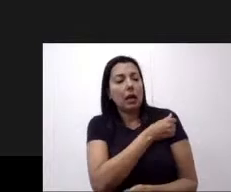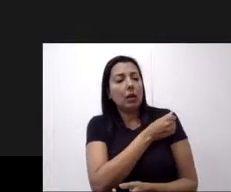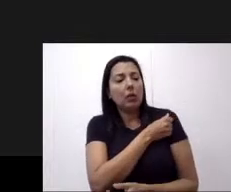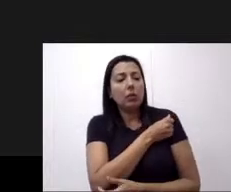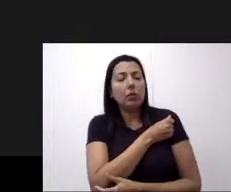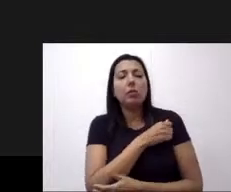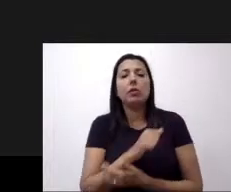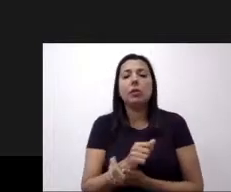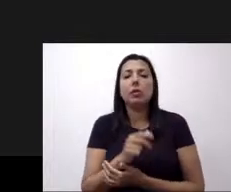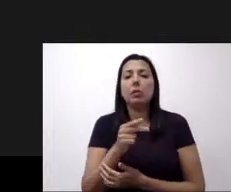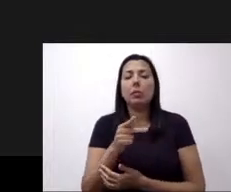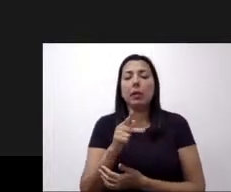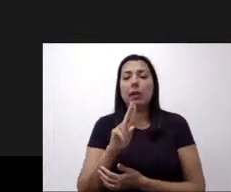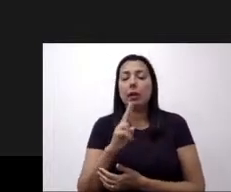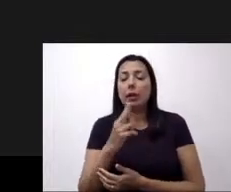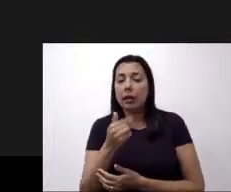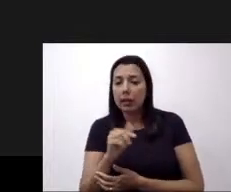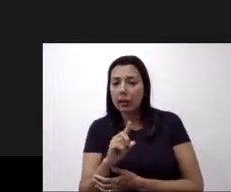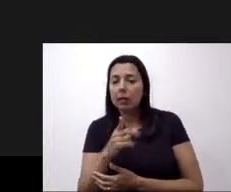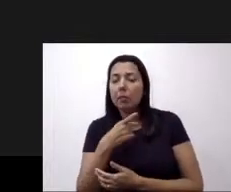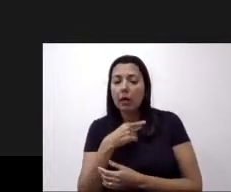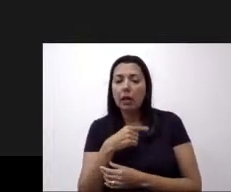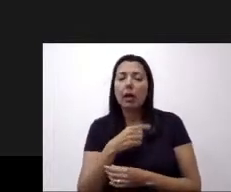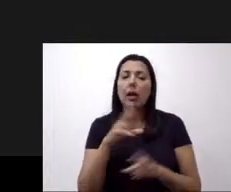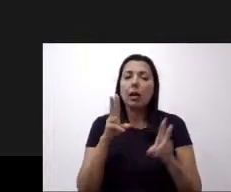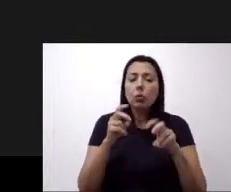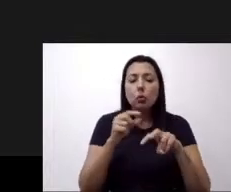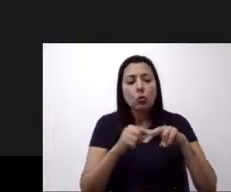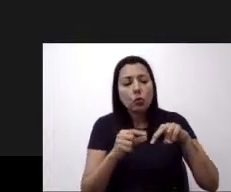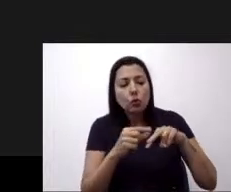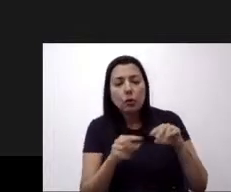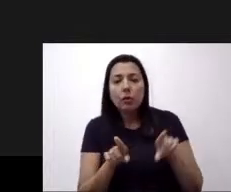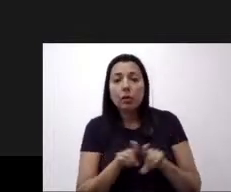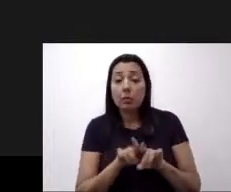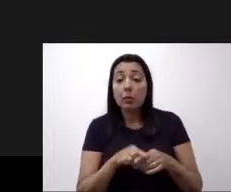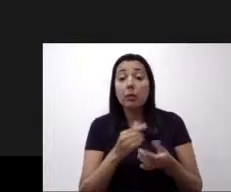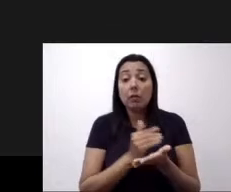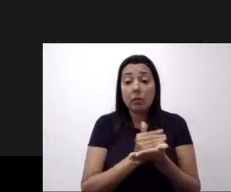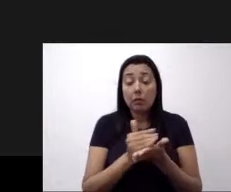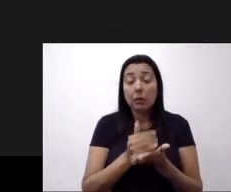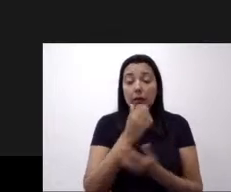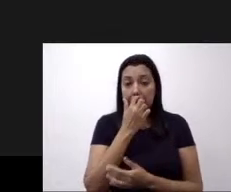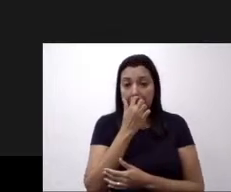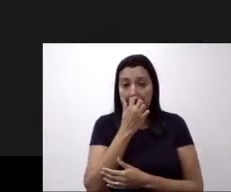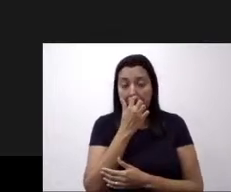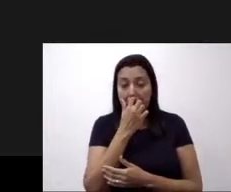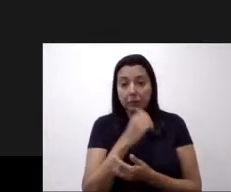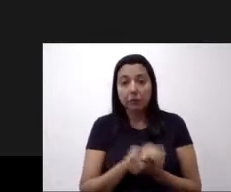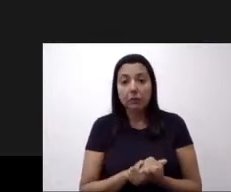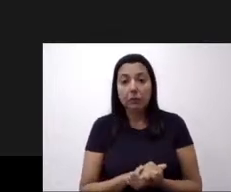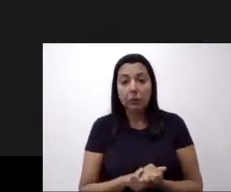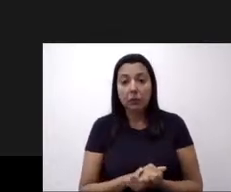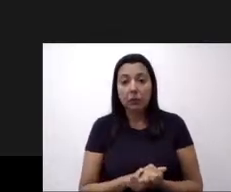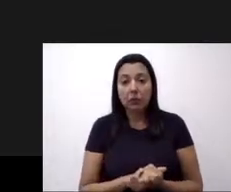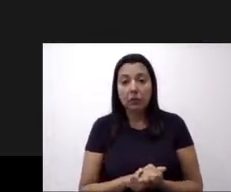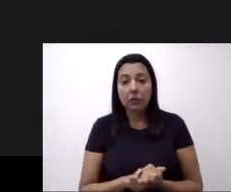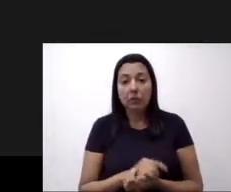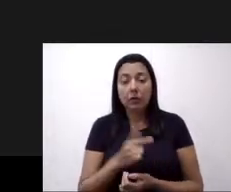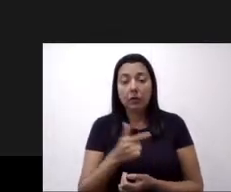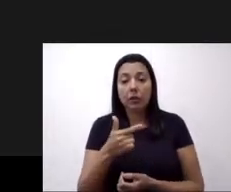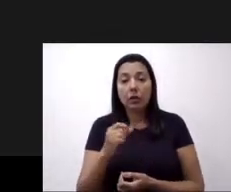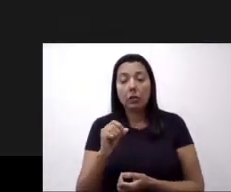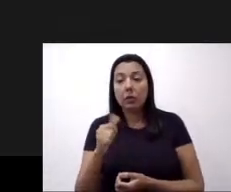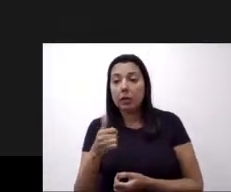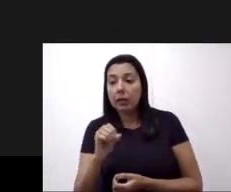Thus, since the beginning of the 2010s, many PhD students have